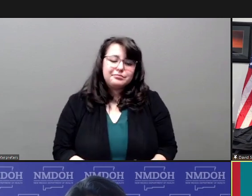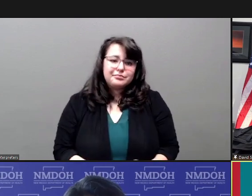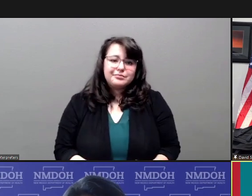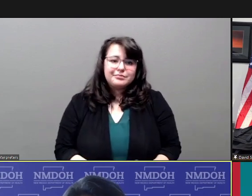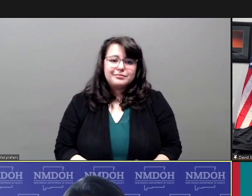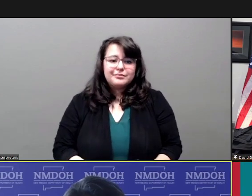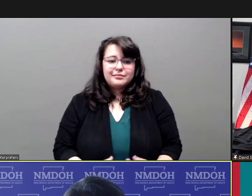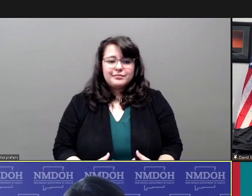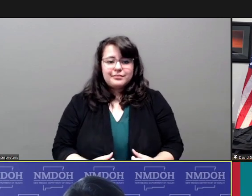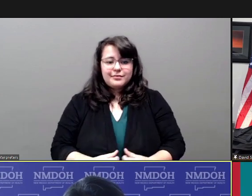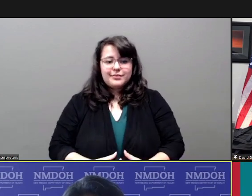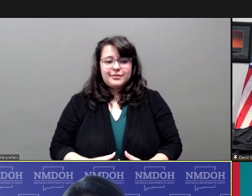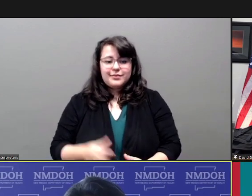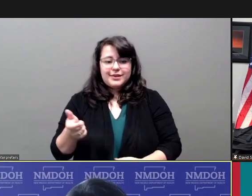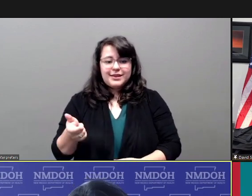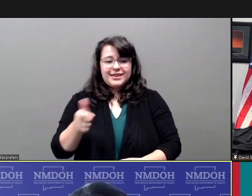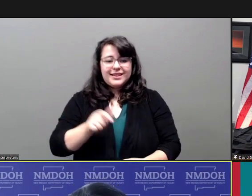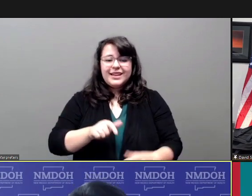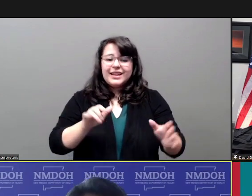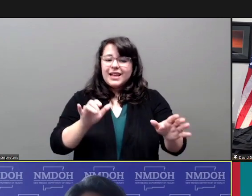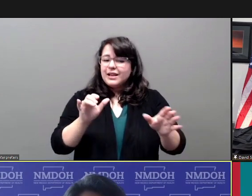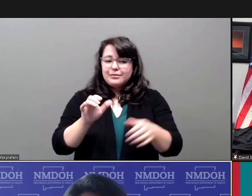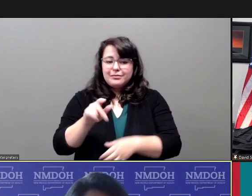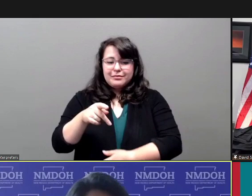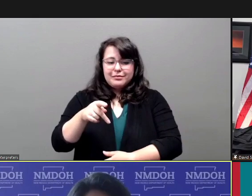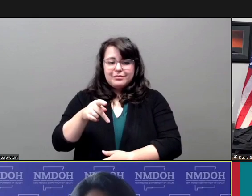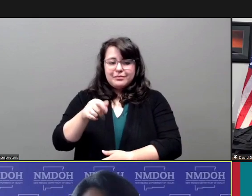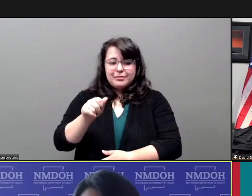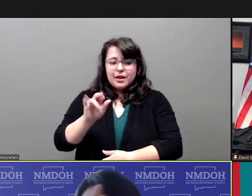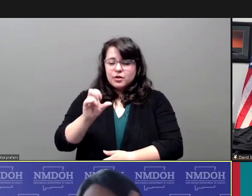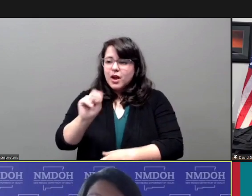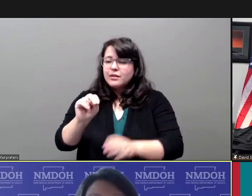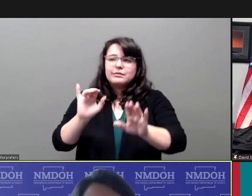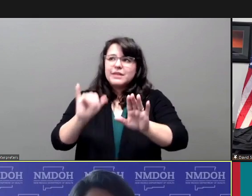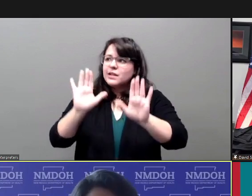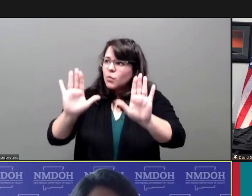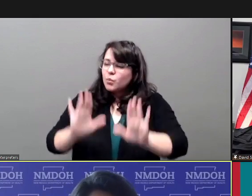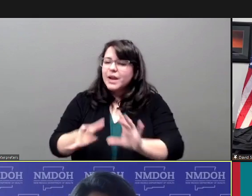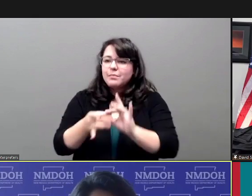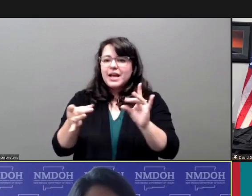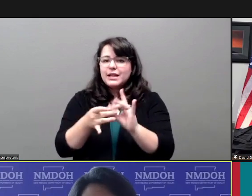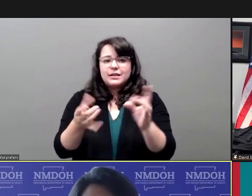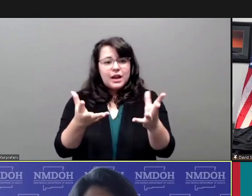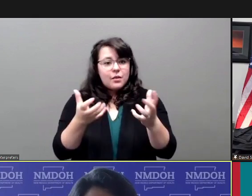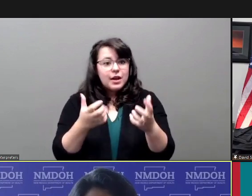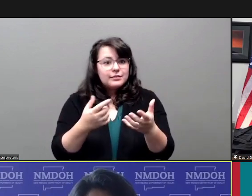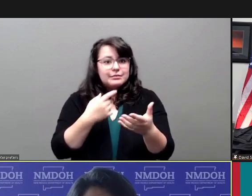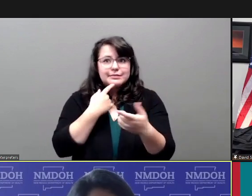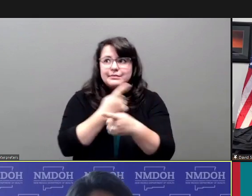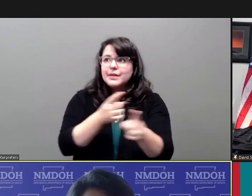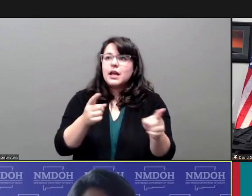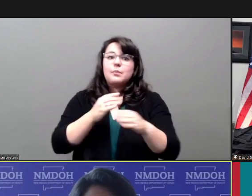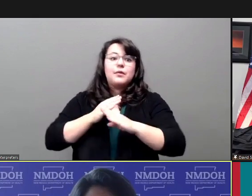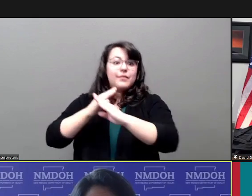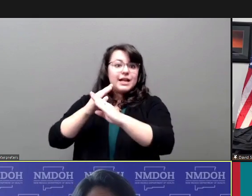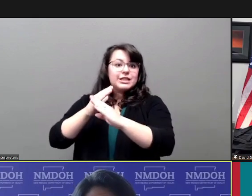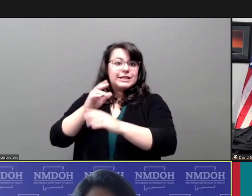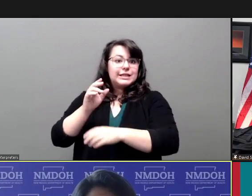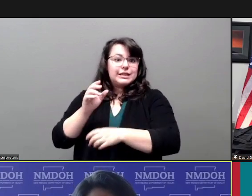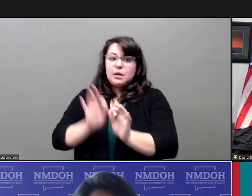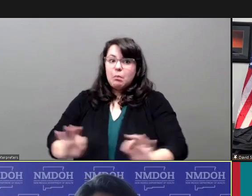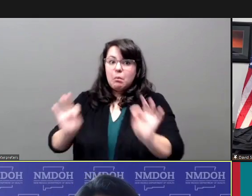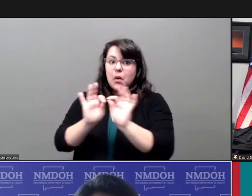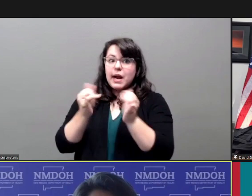That's a great message. And yeah, I just want to say, yeah, prevent prevention is the key this winter,